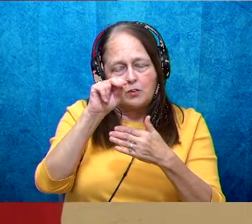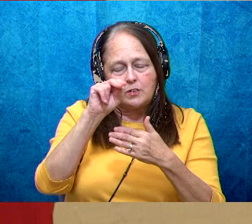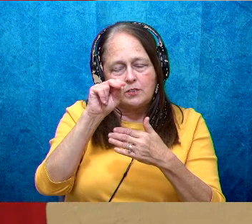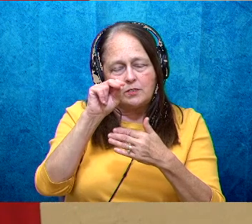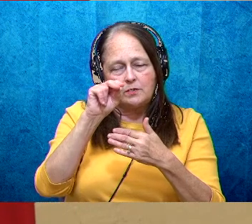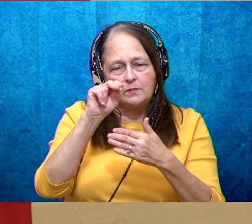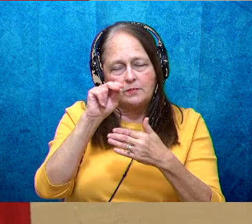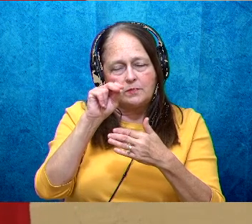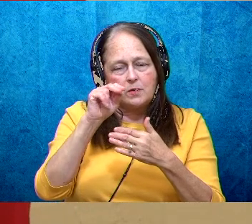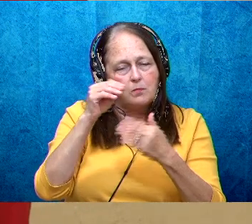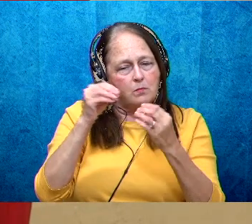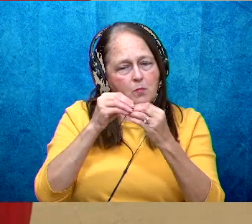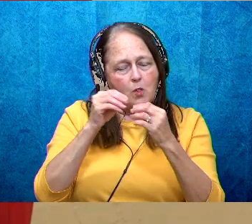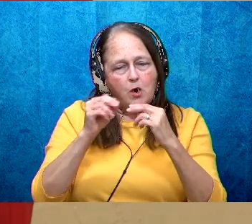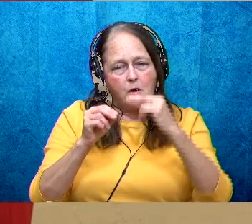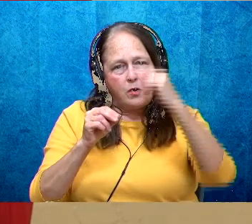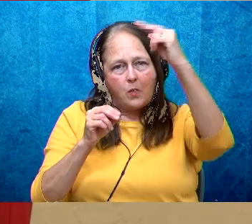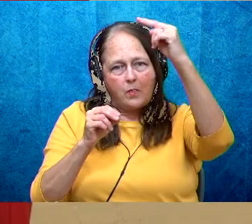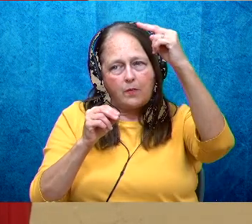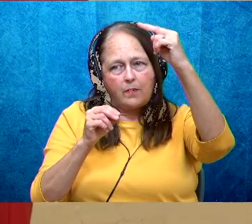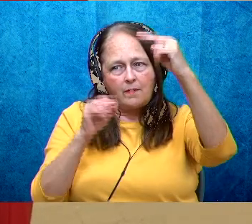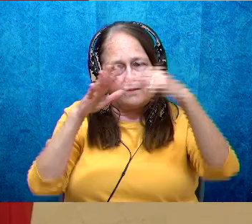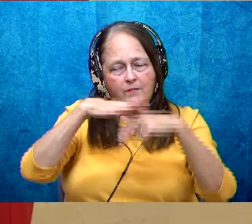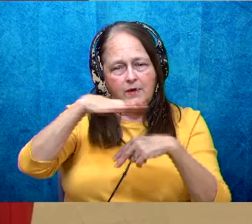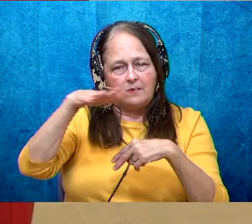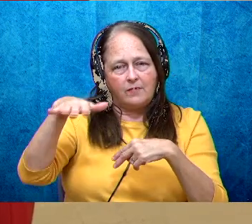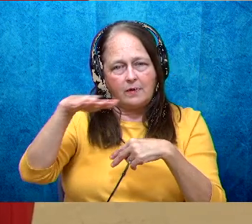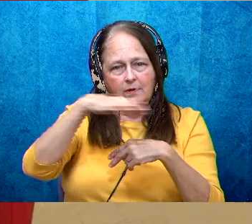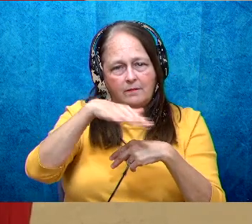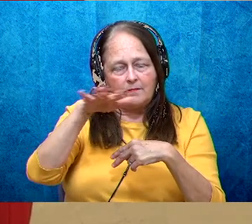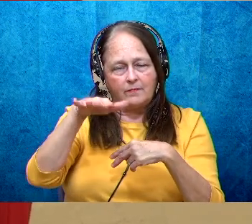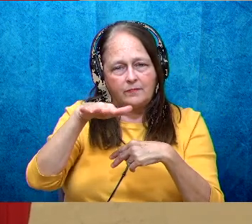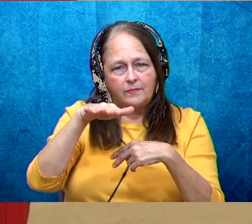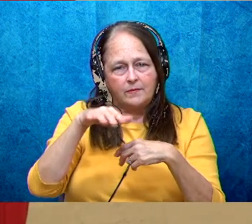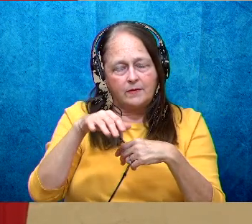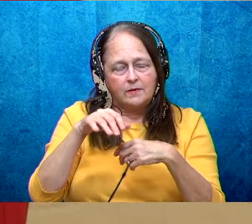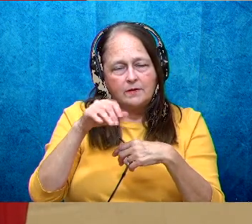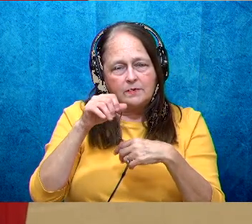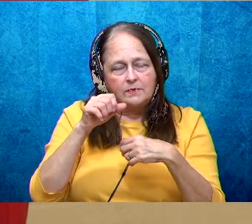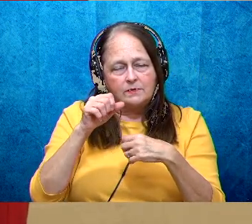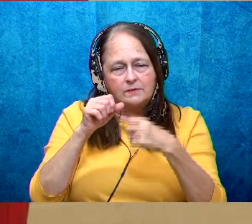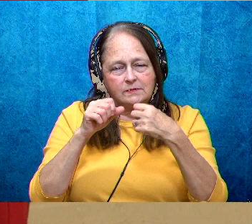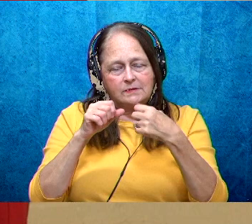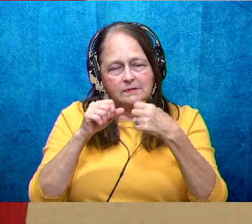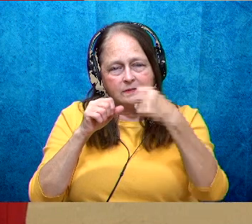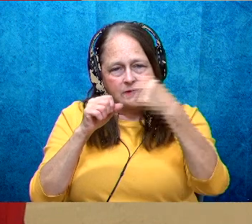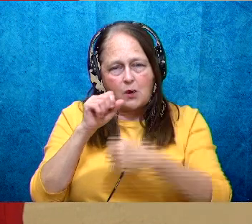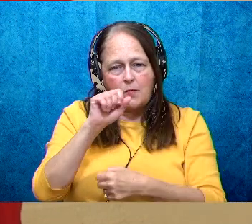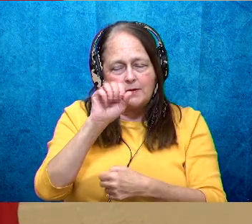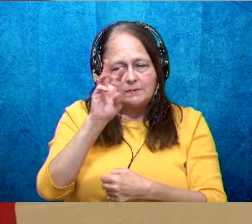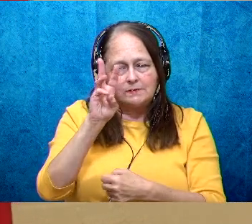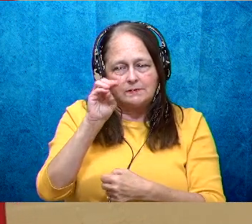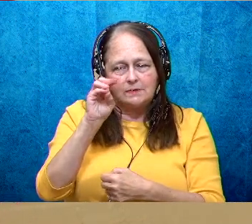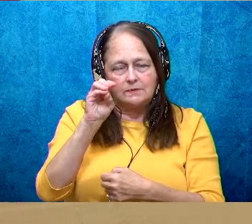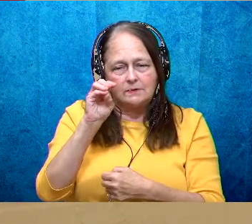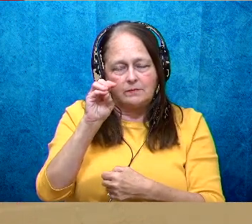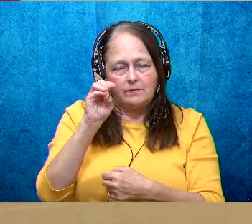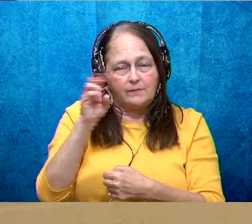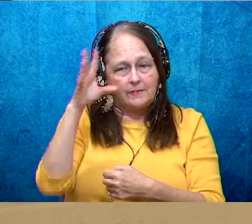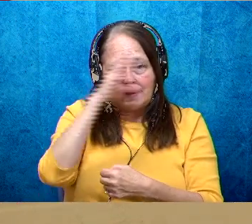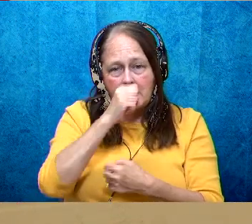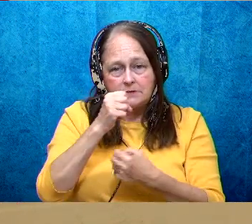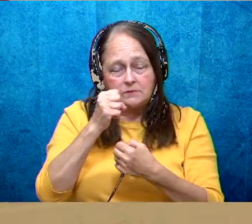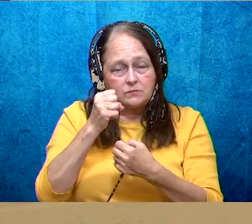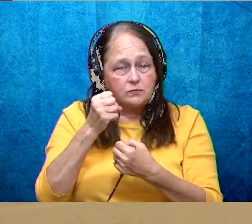more north than us. So let's find 55, it's just south of the 60 degree, and we're going to follow that around. Has anyone guessed it